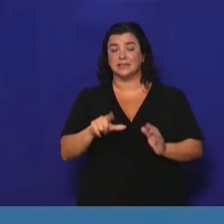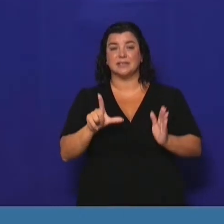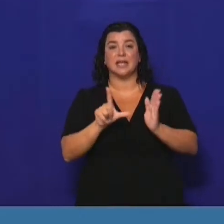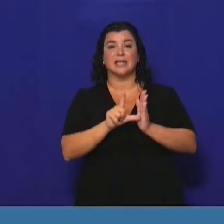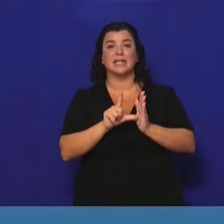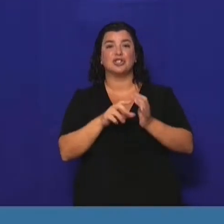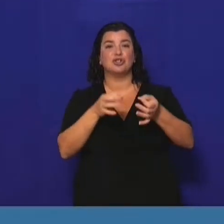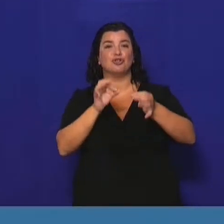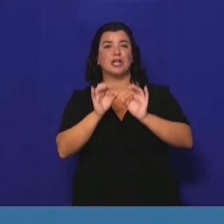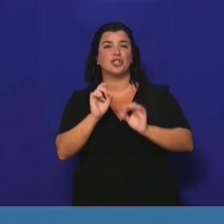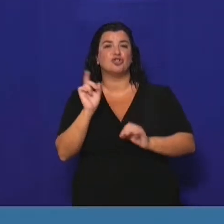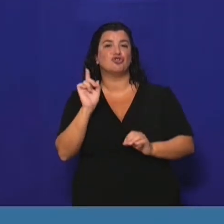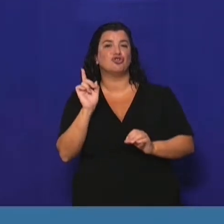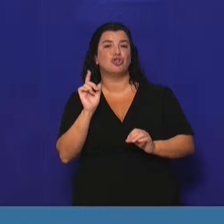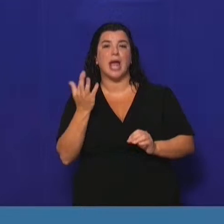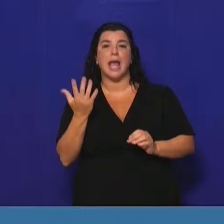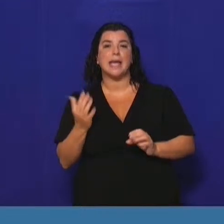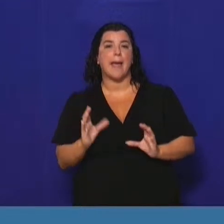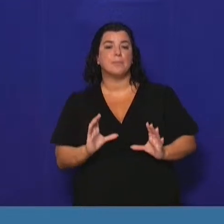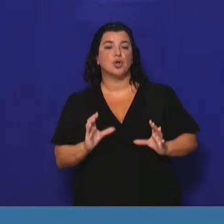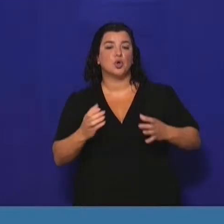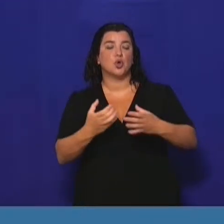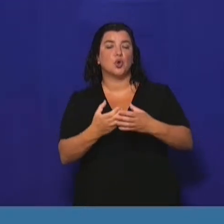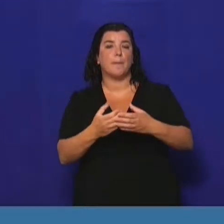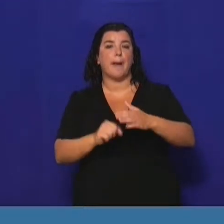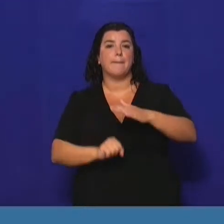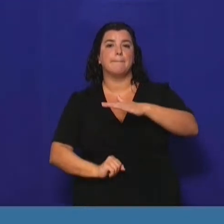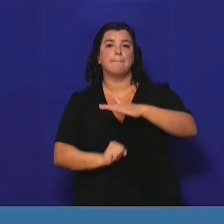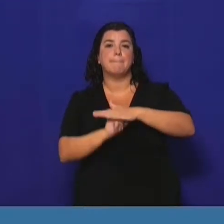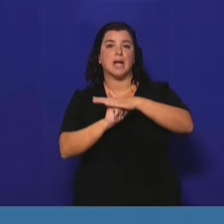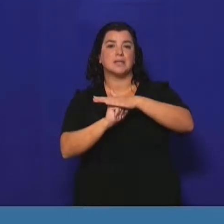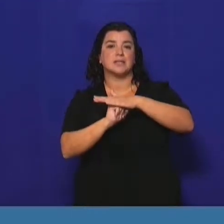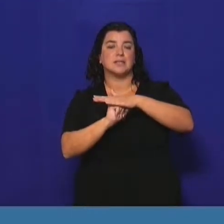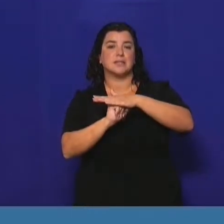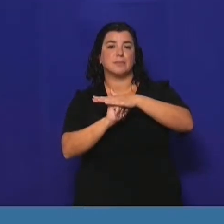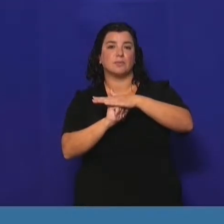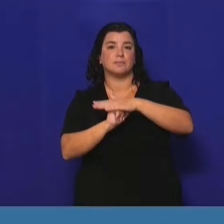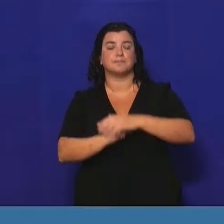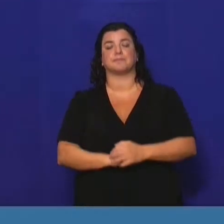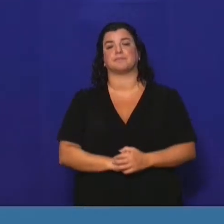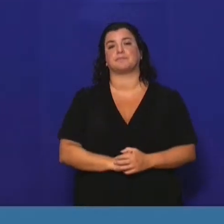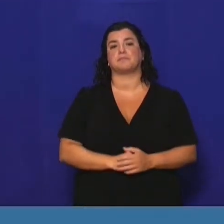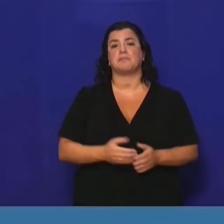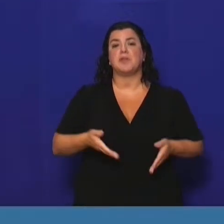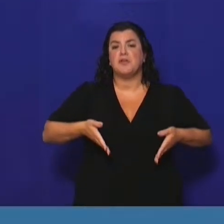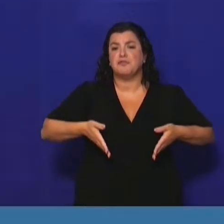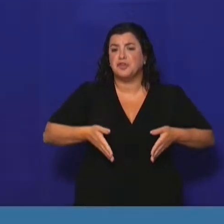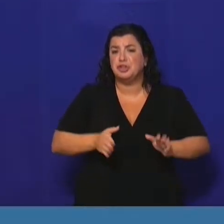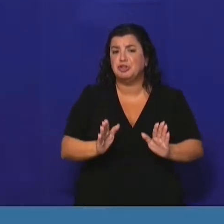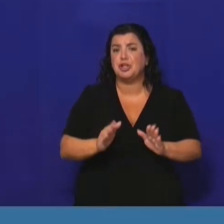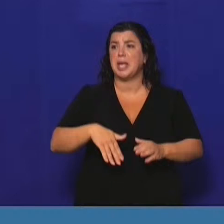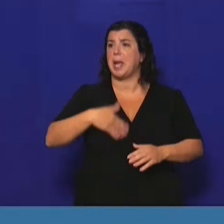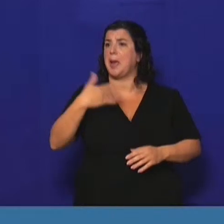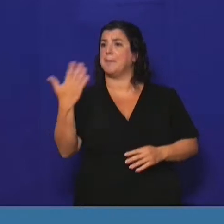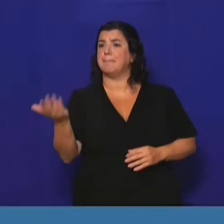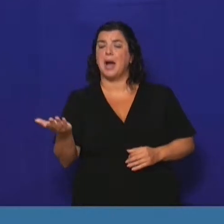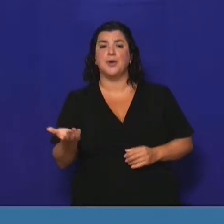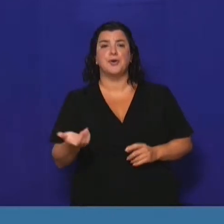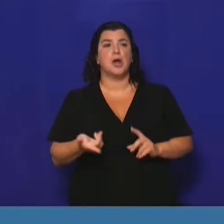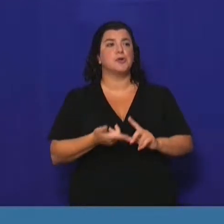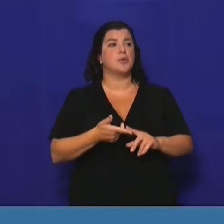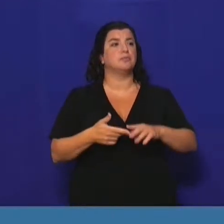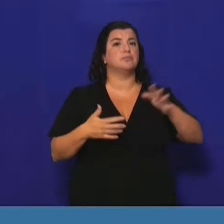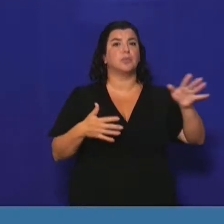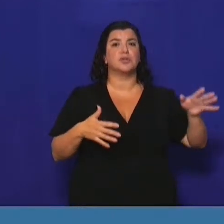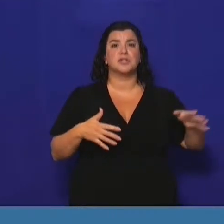qed nikkontrollaw in-nies li jistgħu jkunu flimkien bħala ġemat barra fit-toroq, fil-pjazzett tagħna u f'postijiet ta' barra